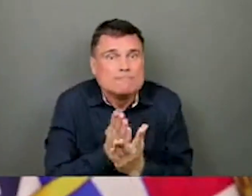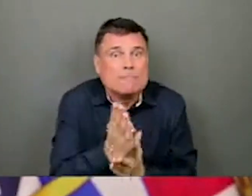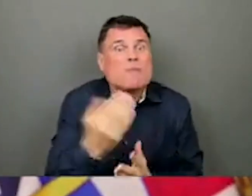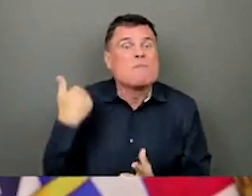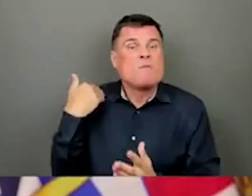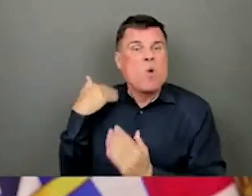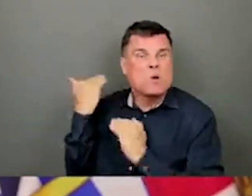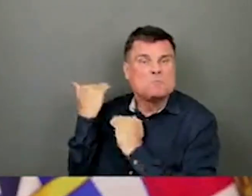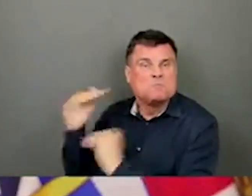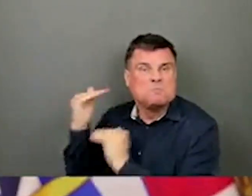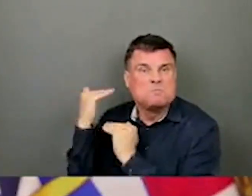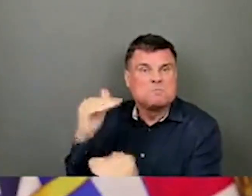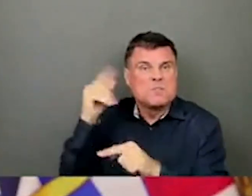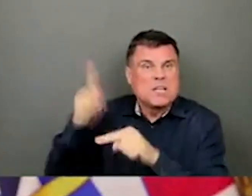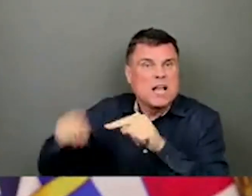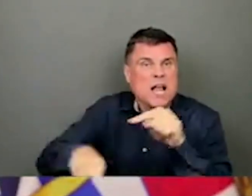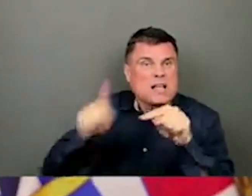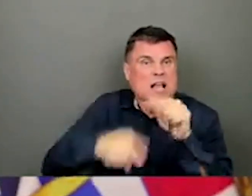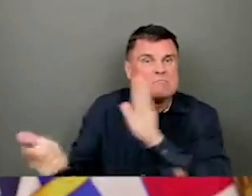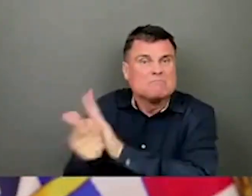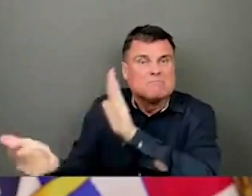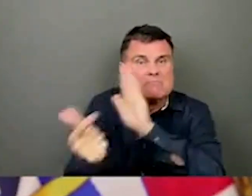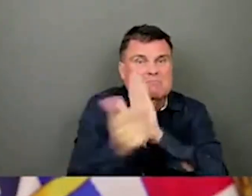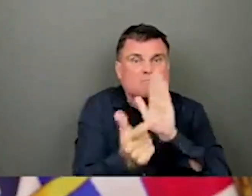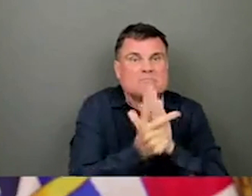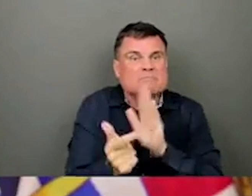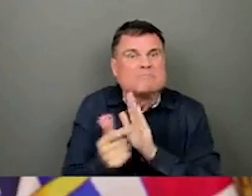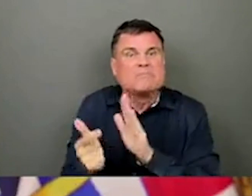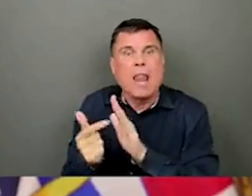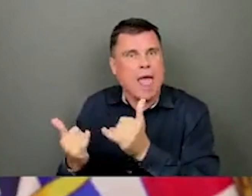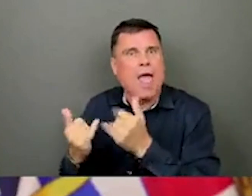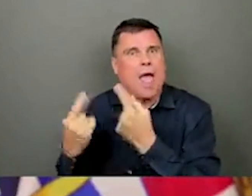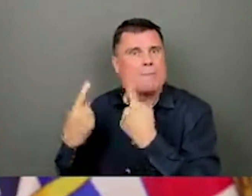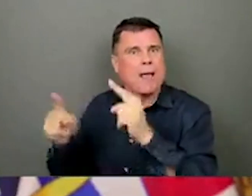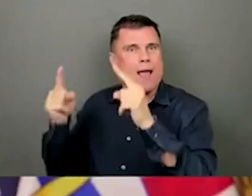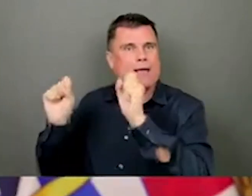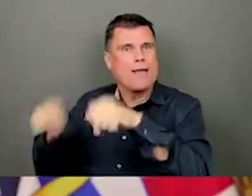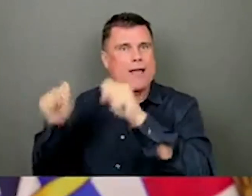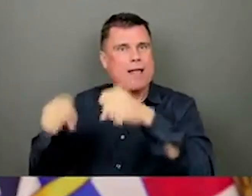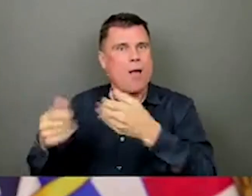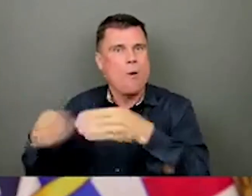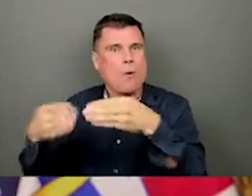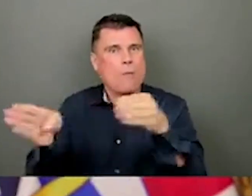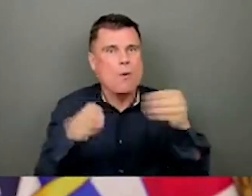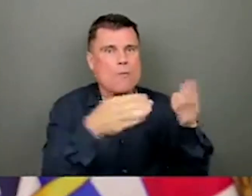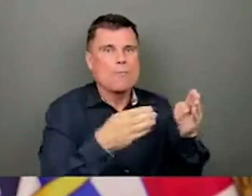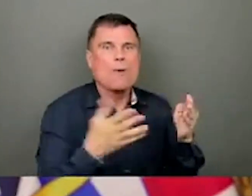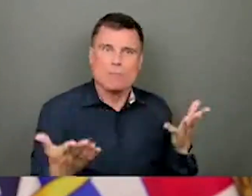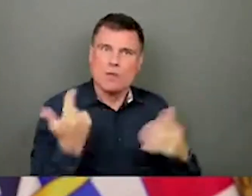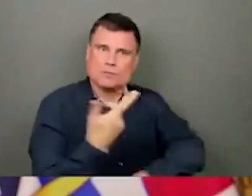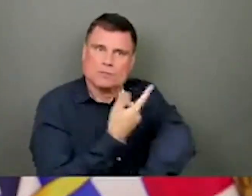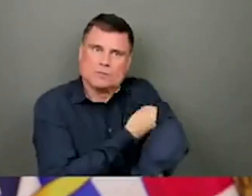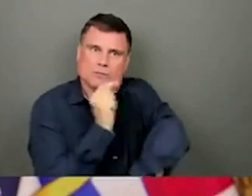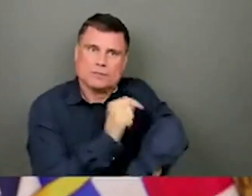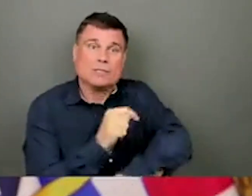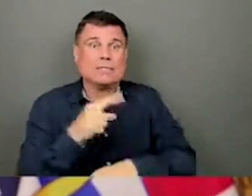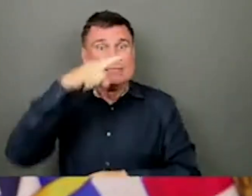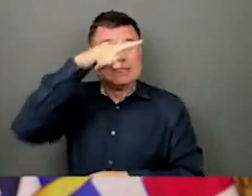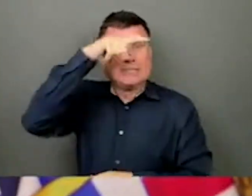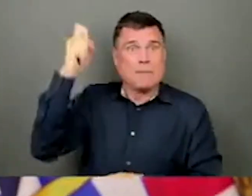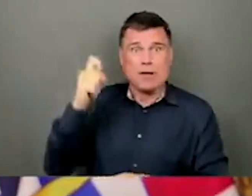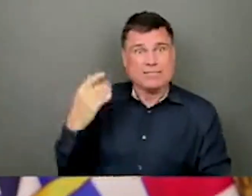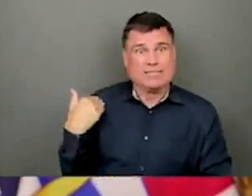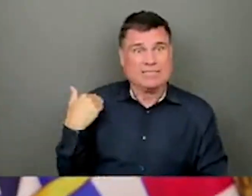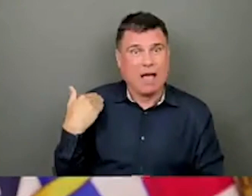some of those things that we love. And we've seen that. We've had that opportunity over this past few months of the summer, even though we've been